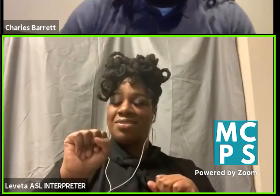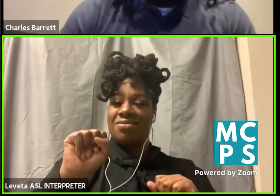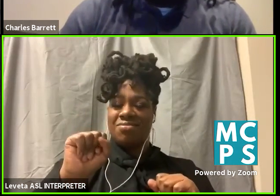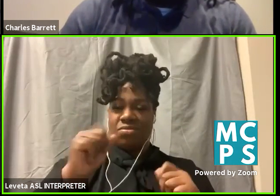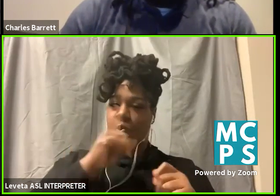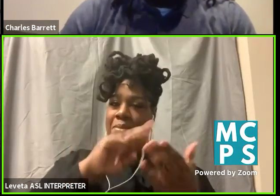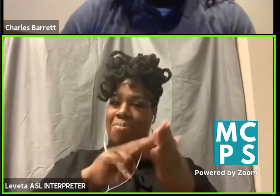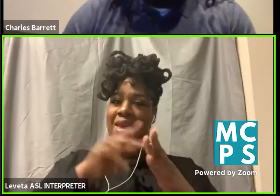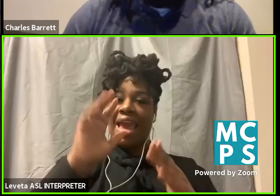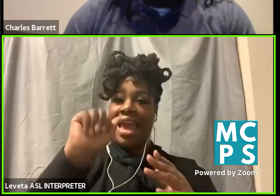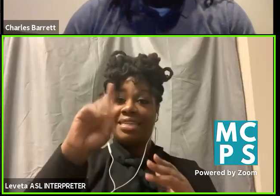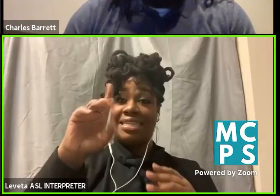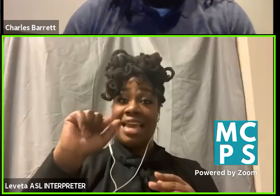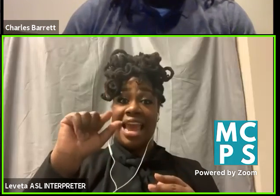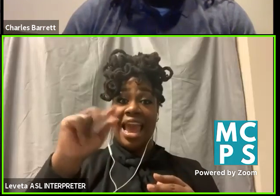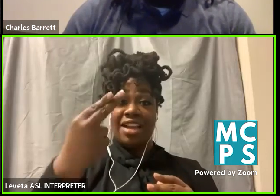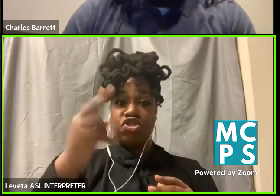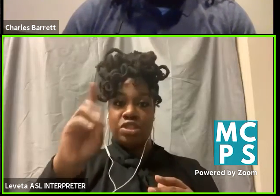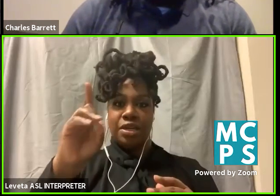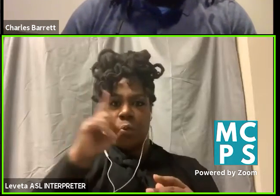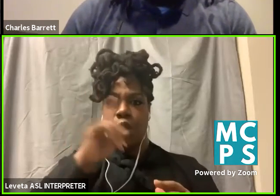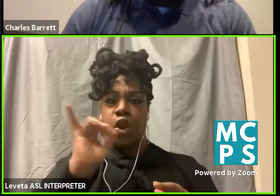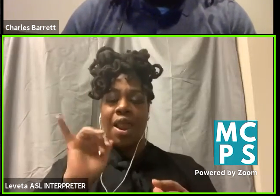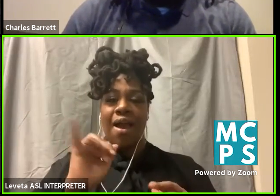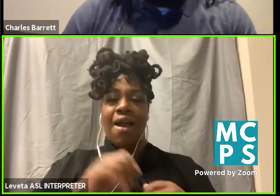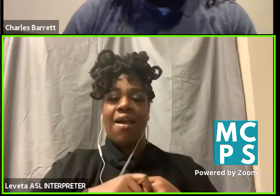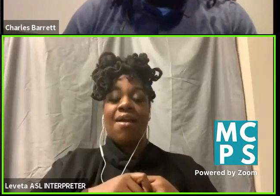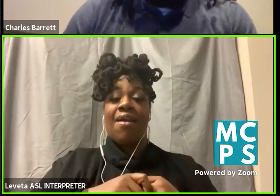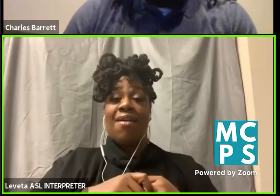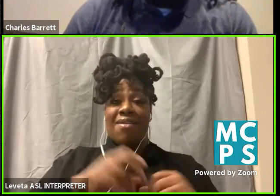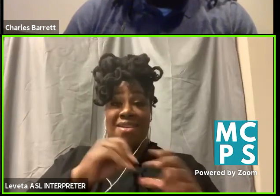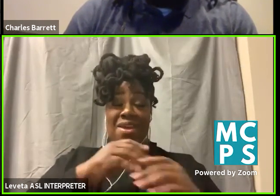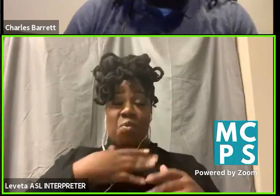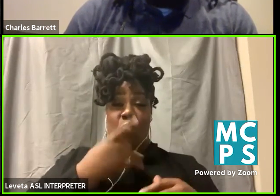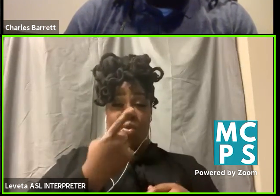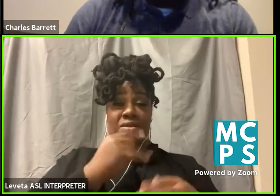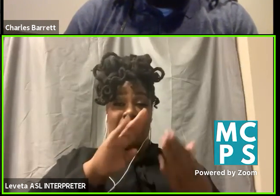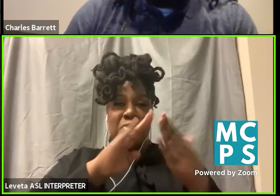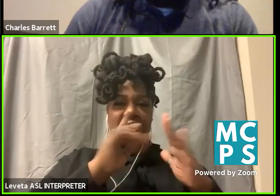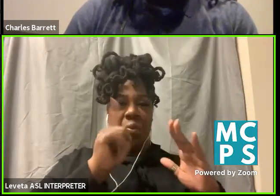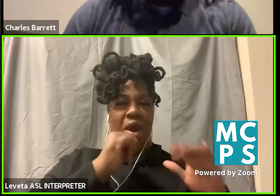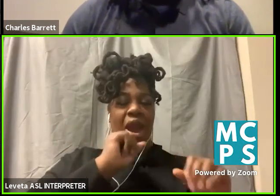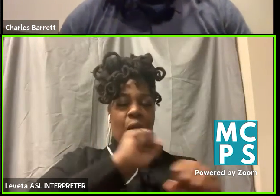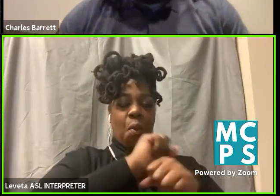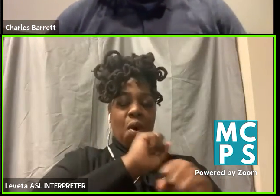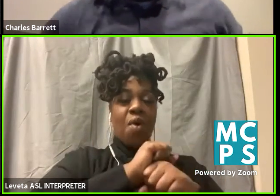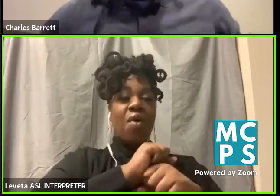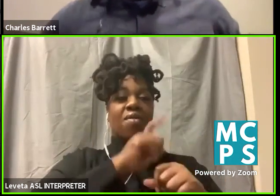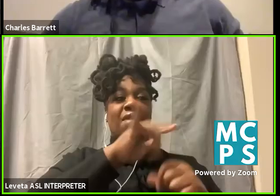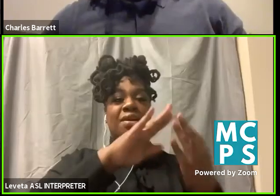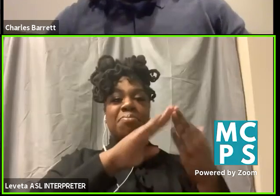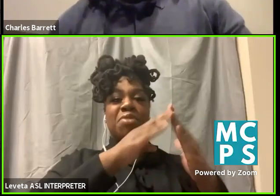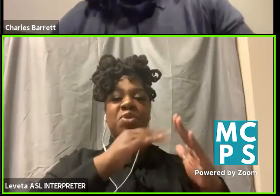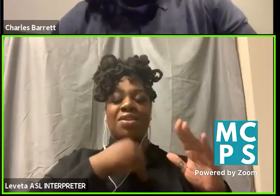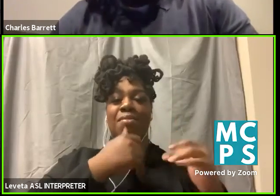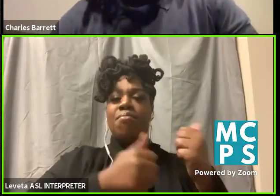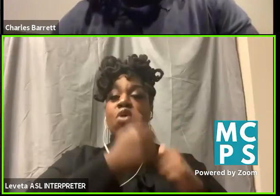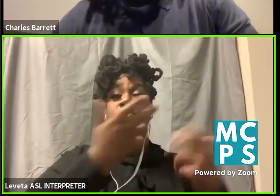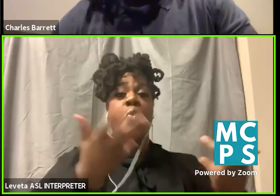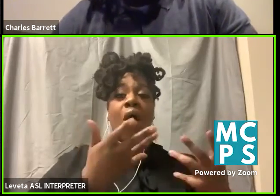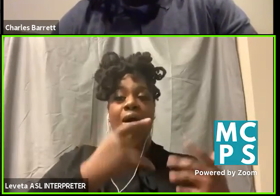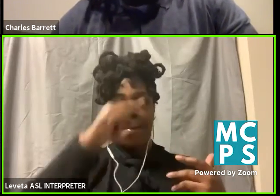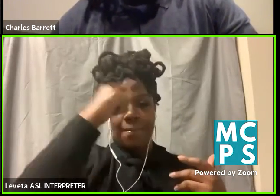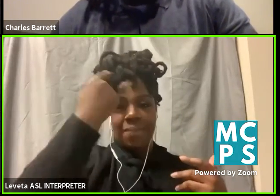was it like? And in the community I worked in Waukegan, the students were predominantly Hispanic and African-American. And